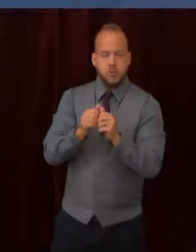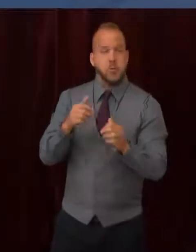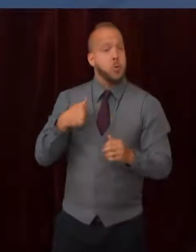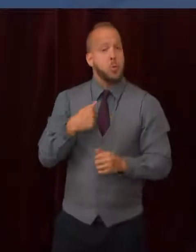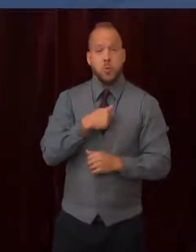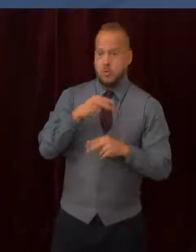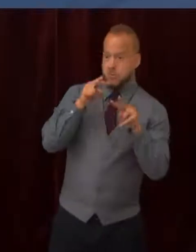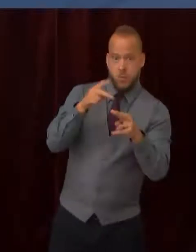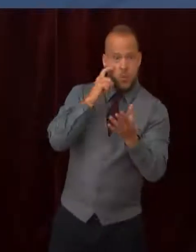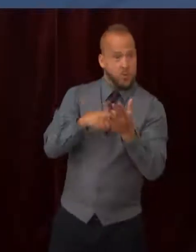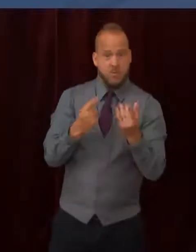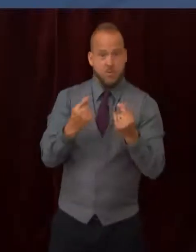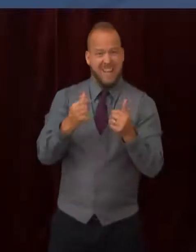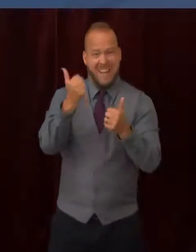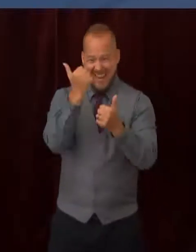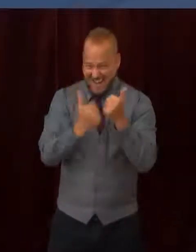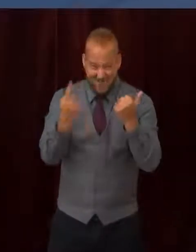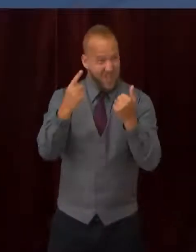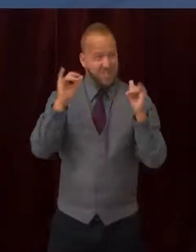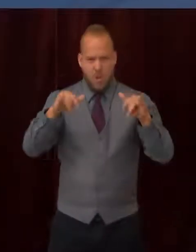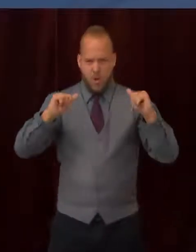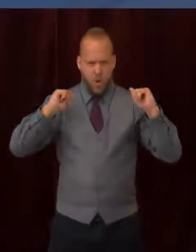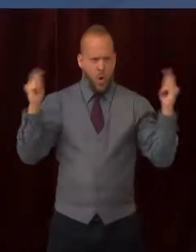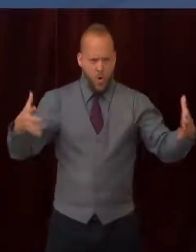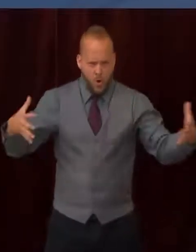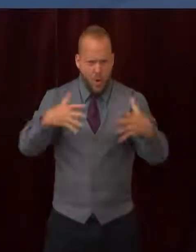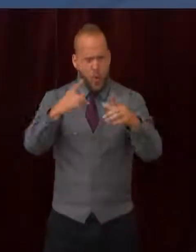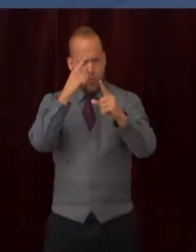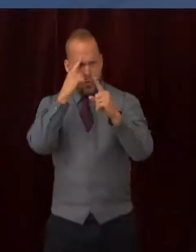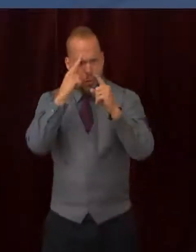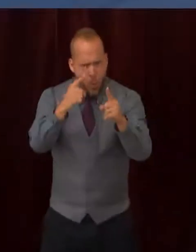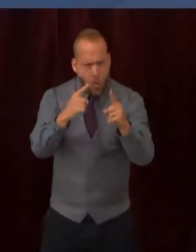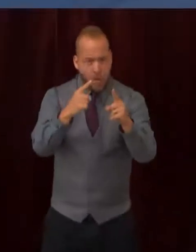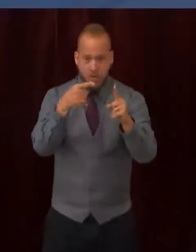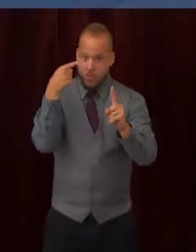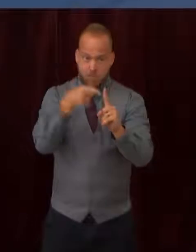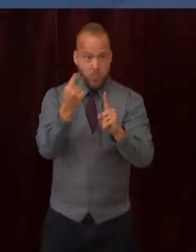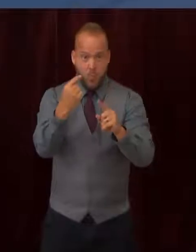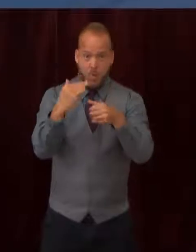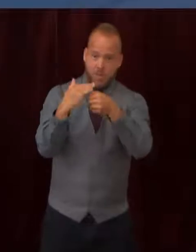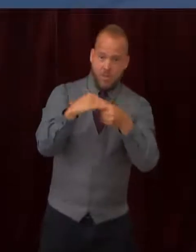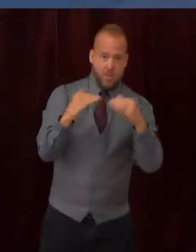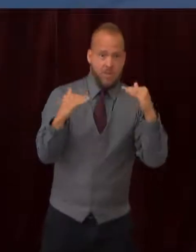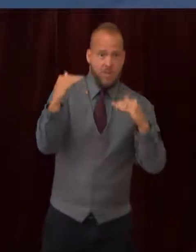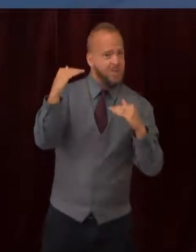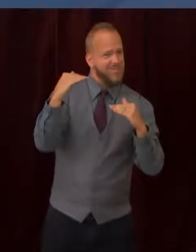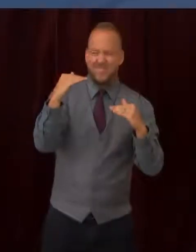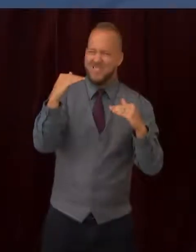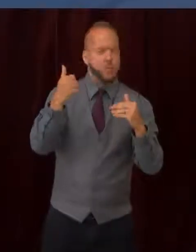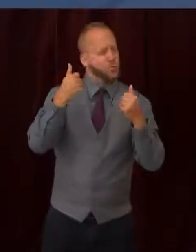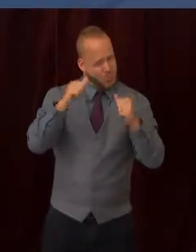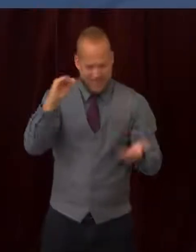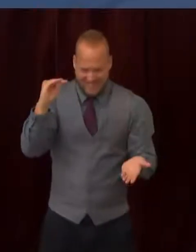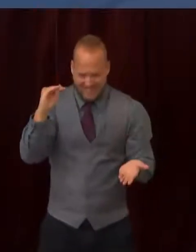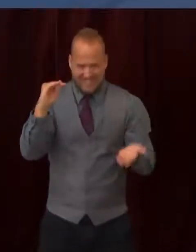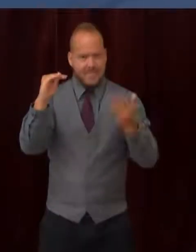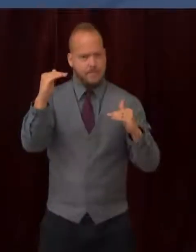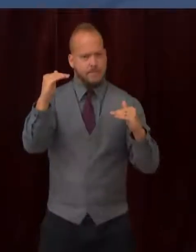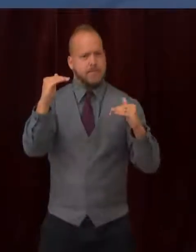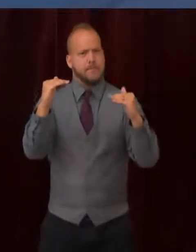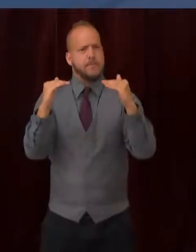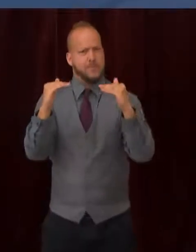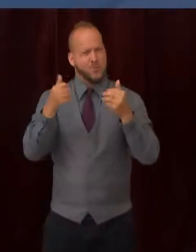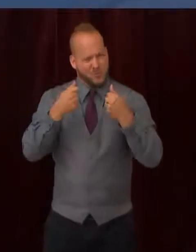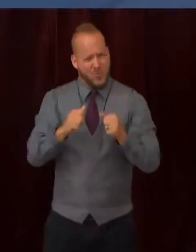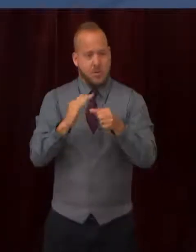have in our state. And that inequity is profound. It predated COVID, but the COVID virus has